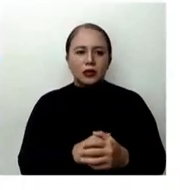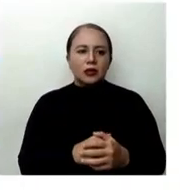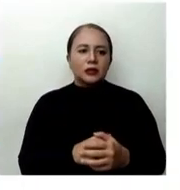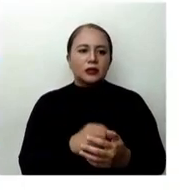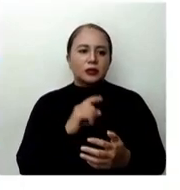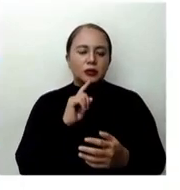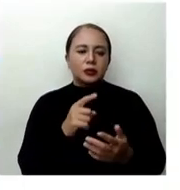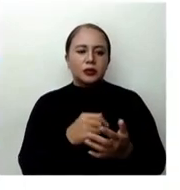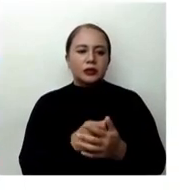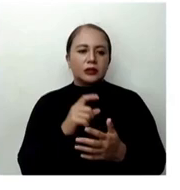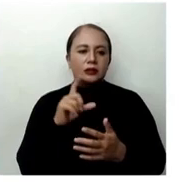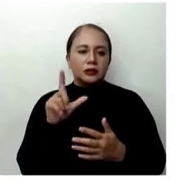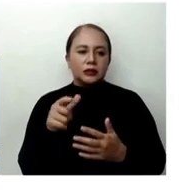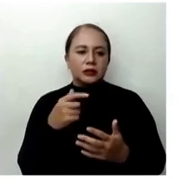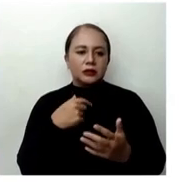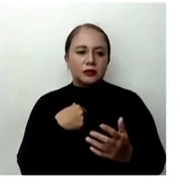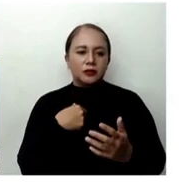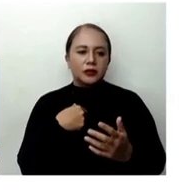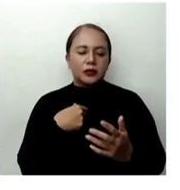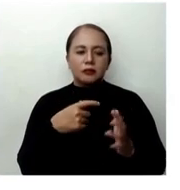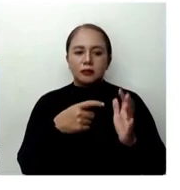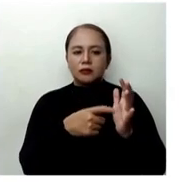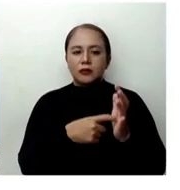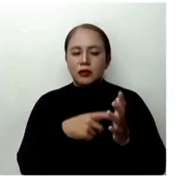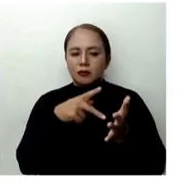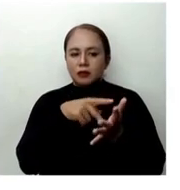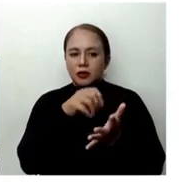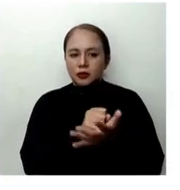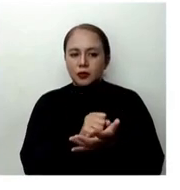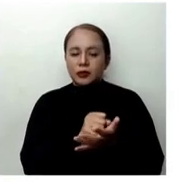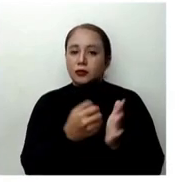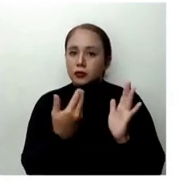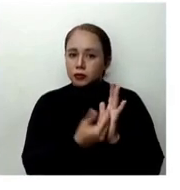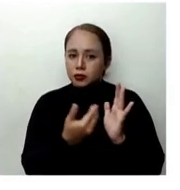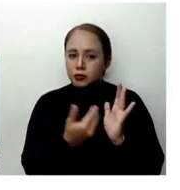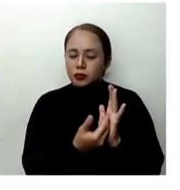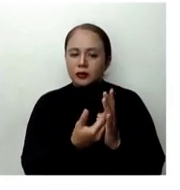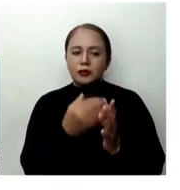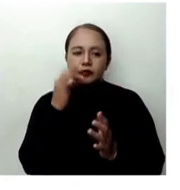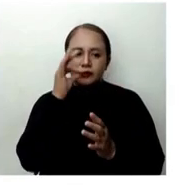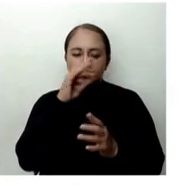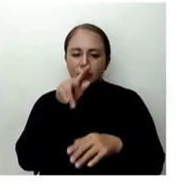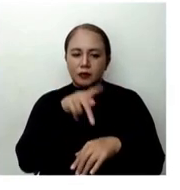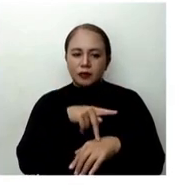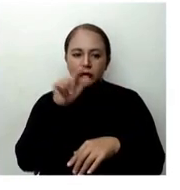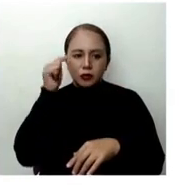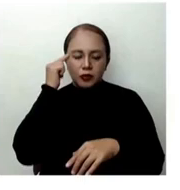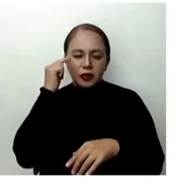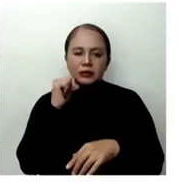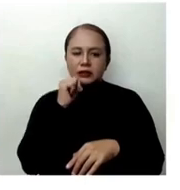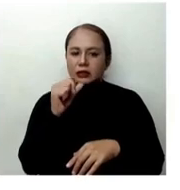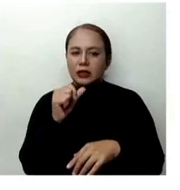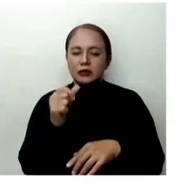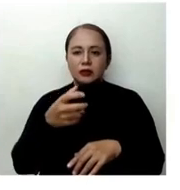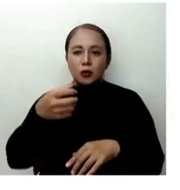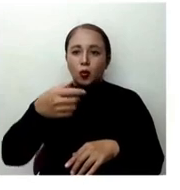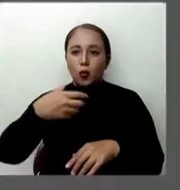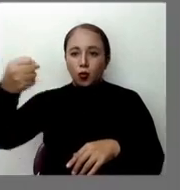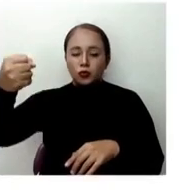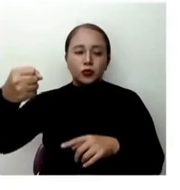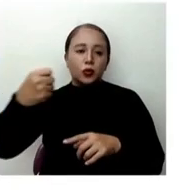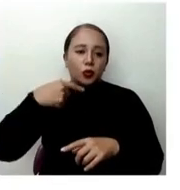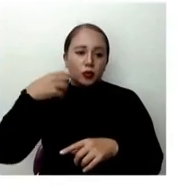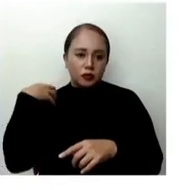bilateral agreement clearly states that this particular passport is a document of the Philippine government and should not be held by the